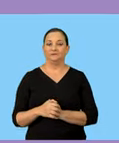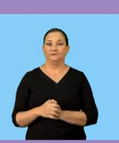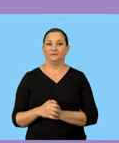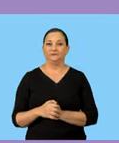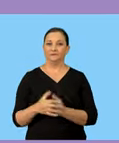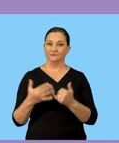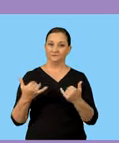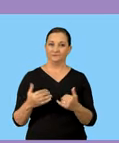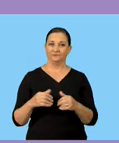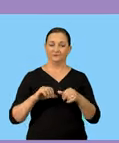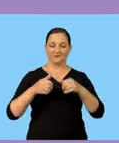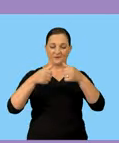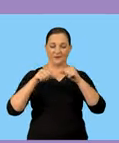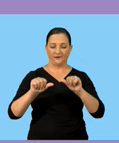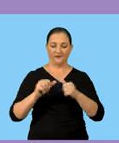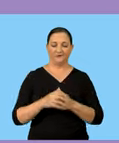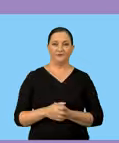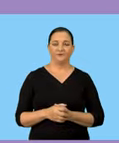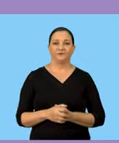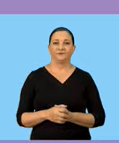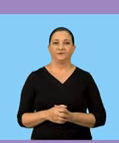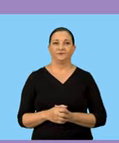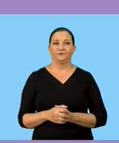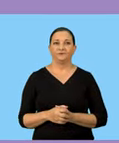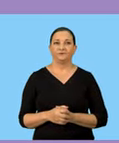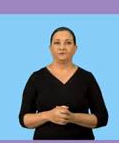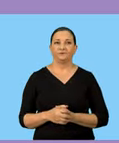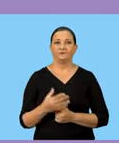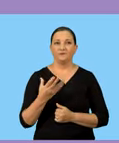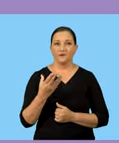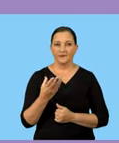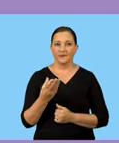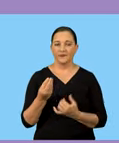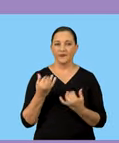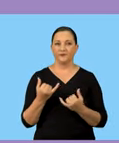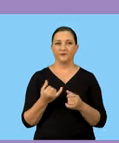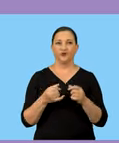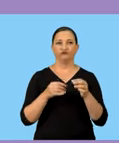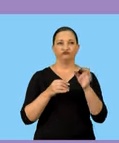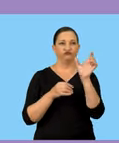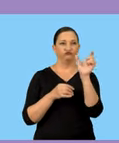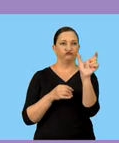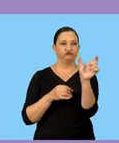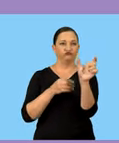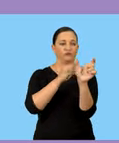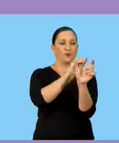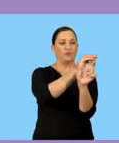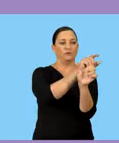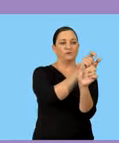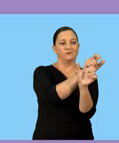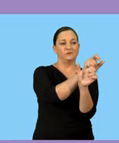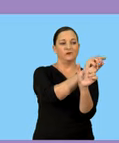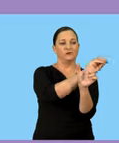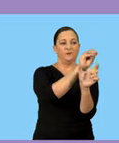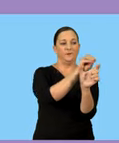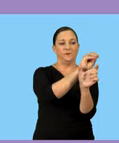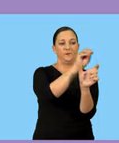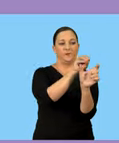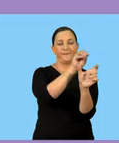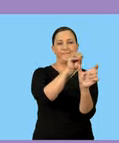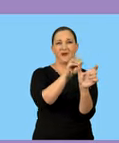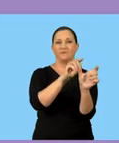Right. Let's move on to the next one. We have there a constant, which is